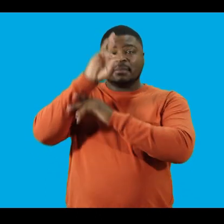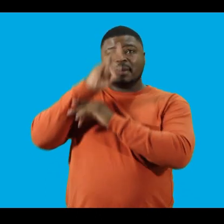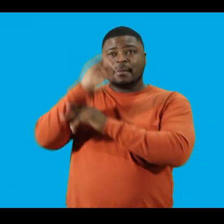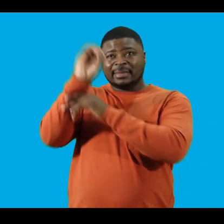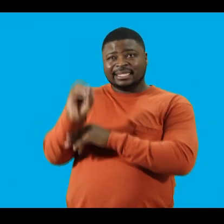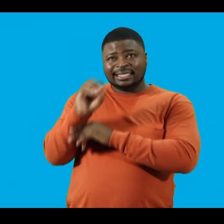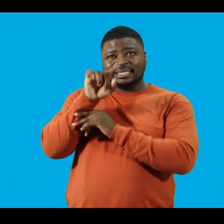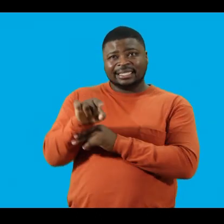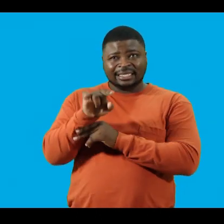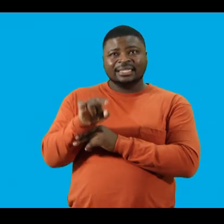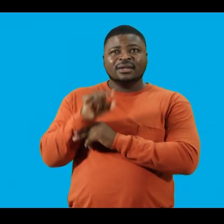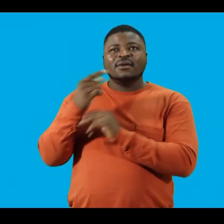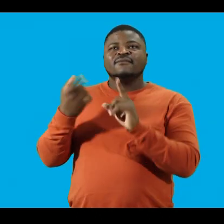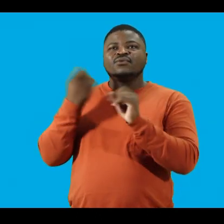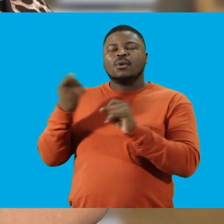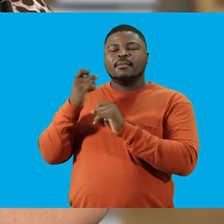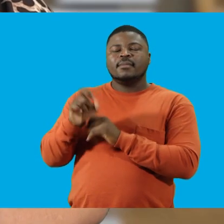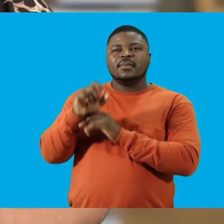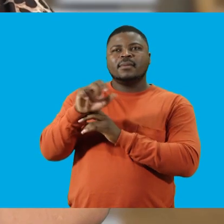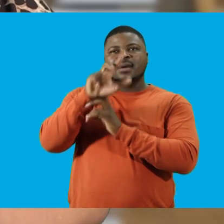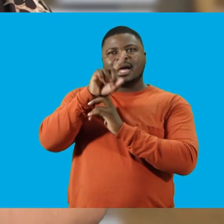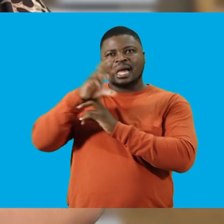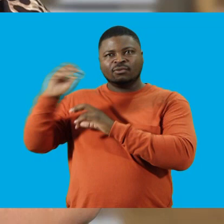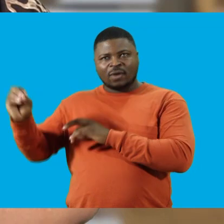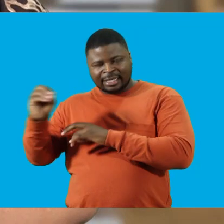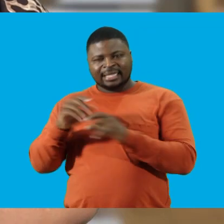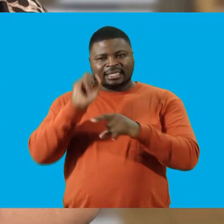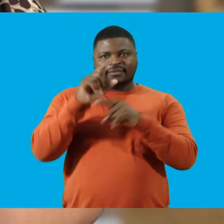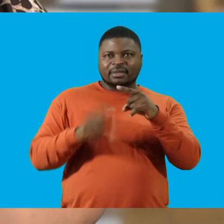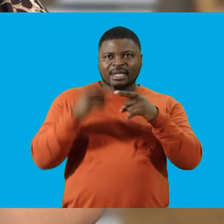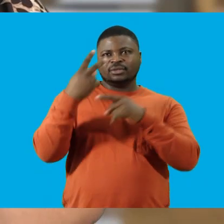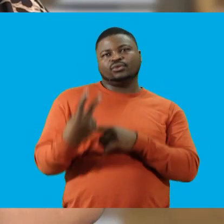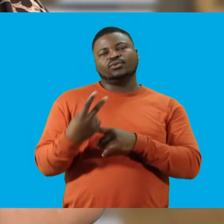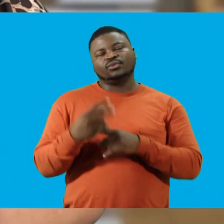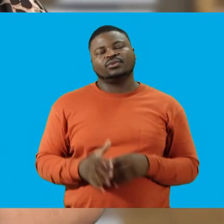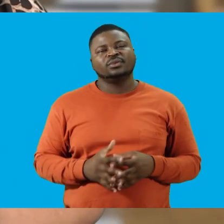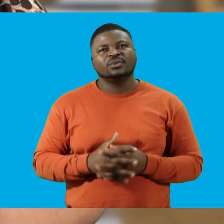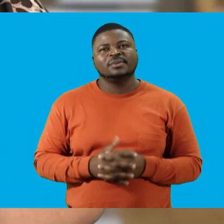so to get a mark out of 50, you only divide by 2.